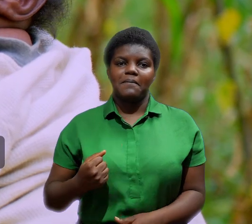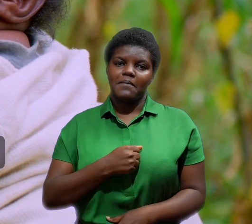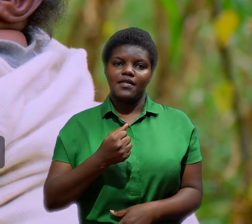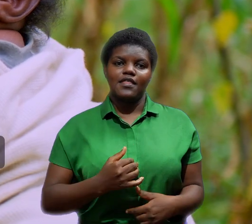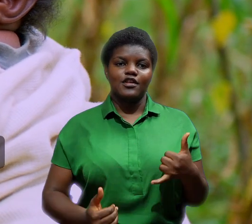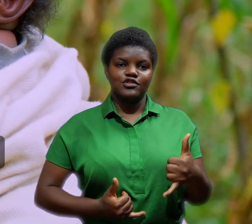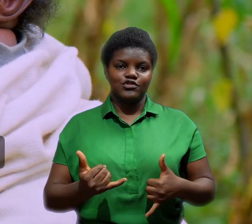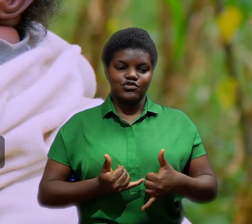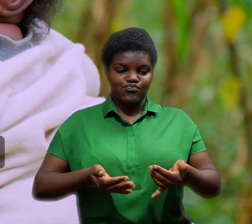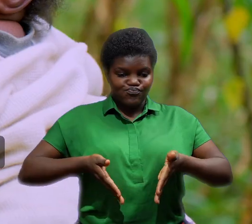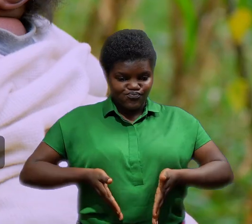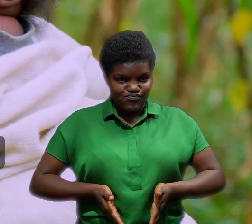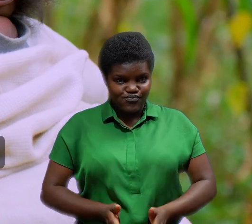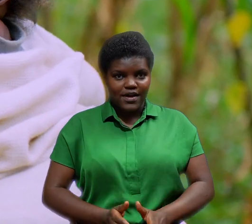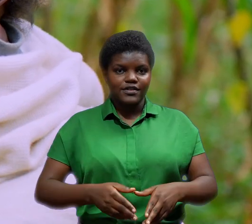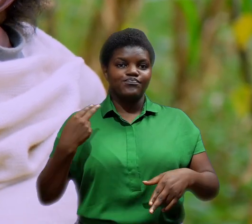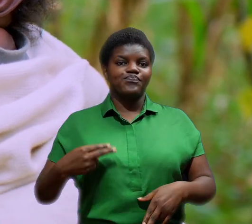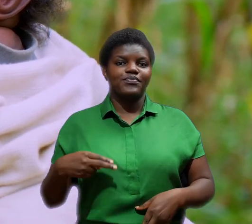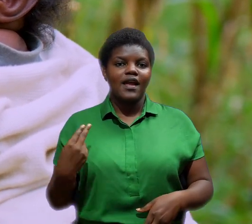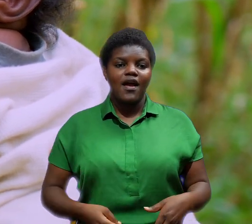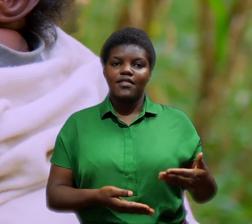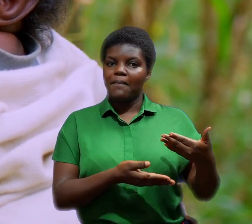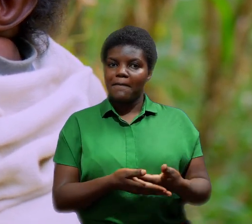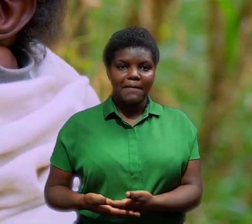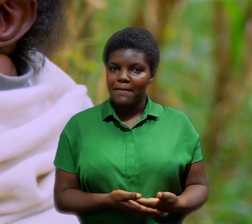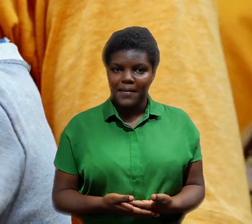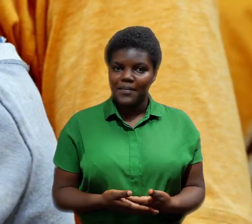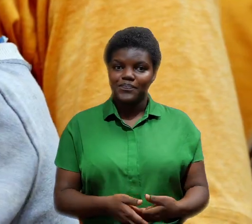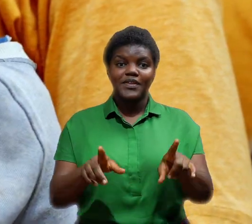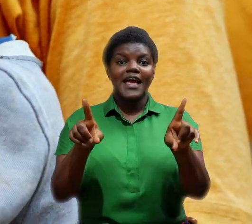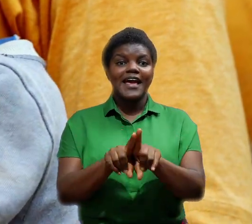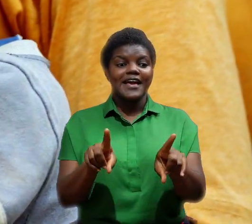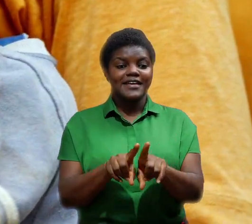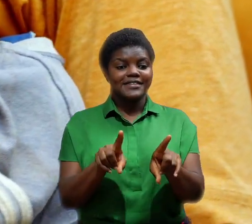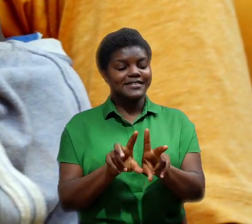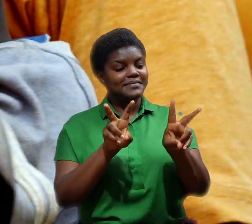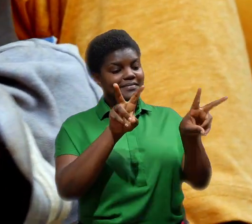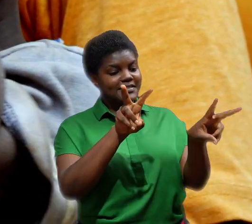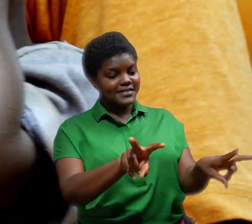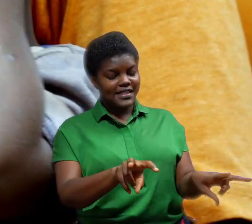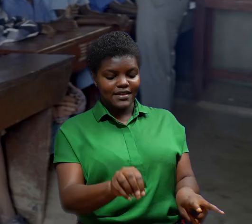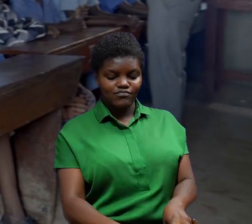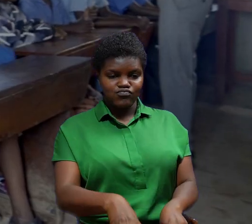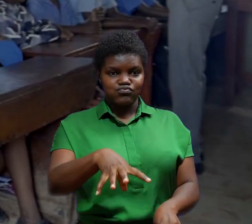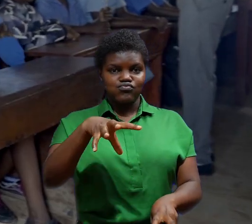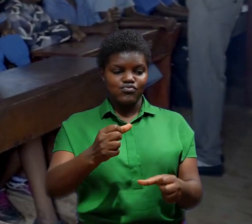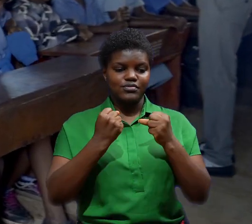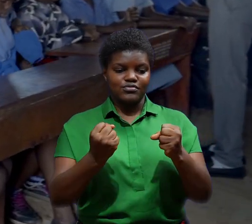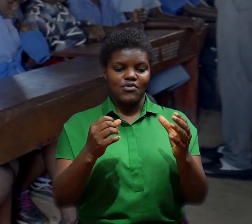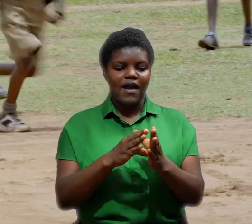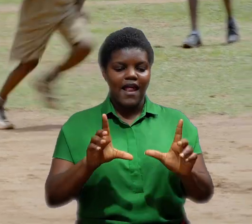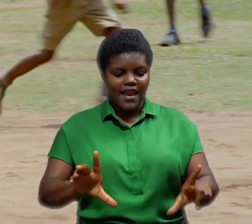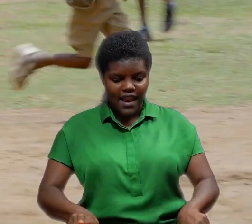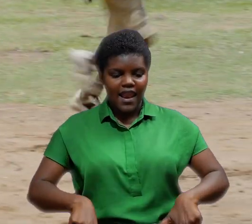It is every mother's joy to give birth to a healthy, bouncing baby and watch them grow strong and full of